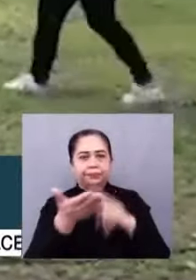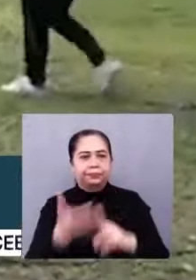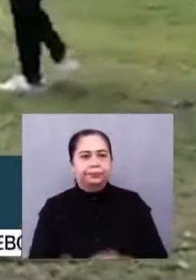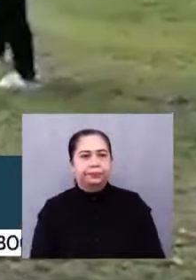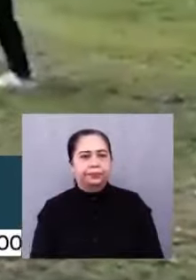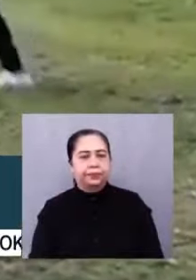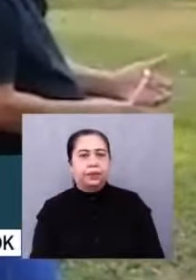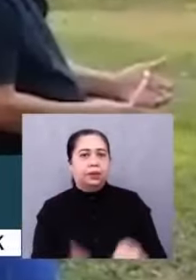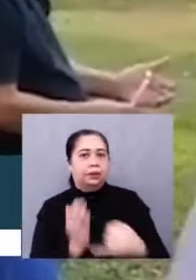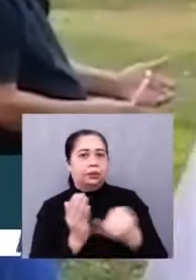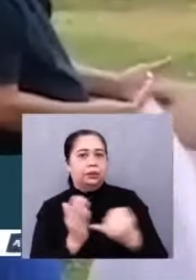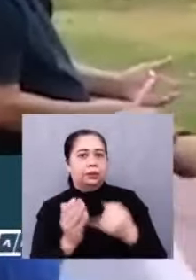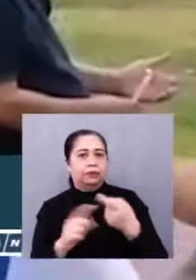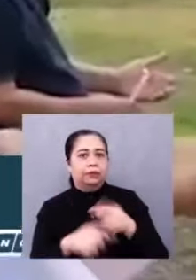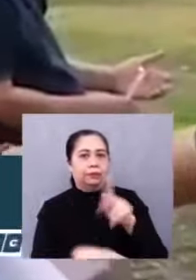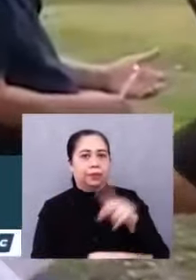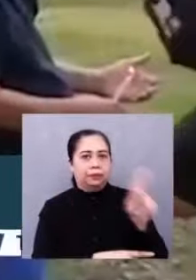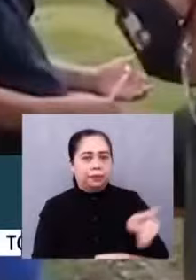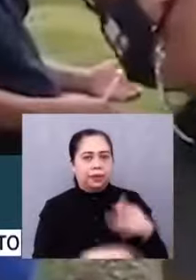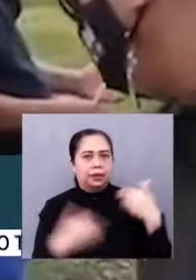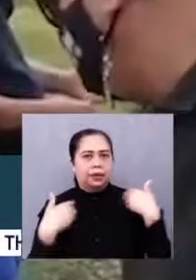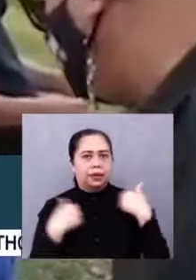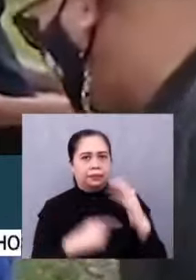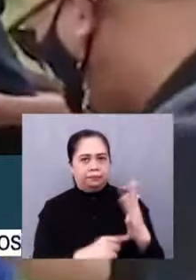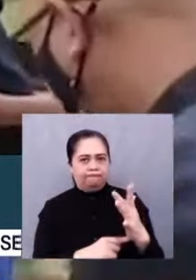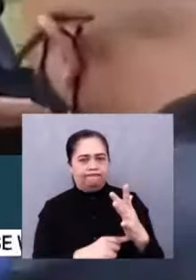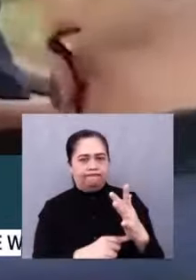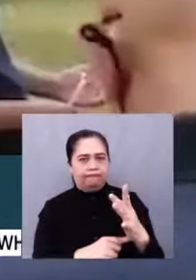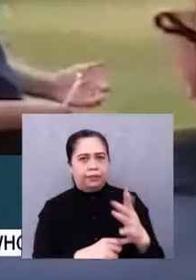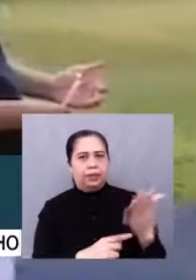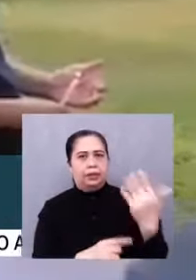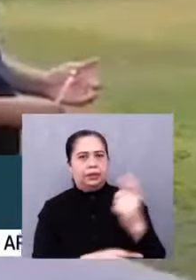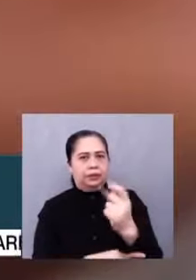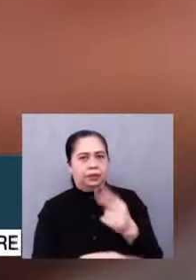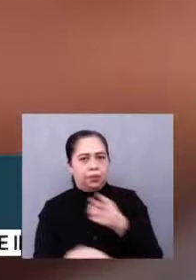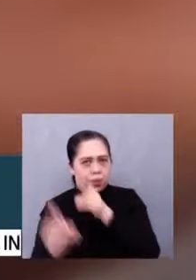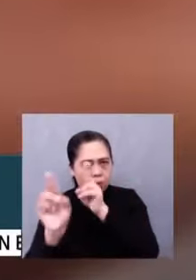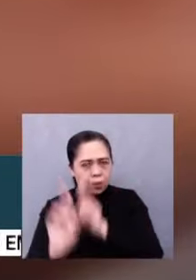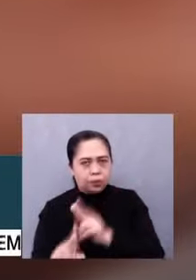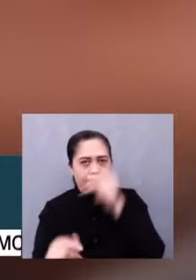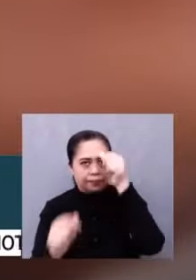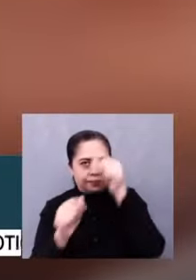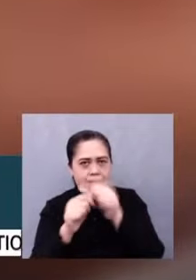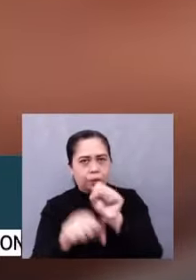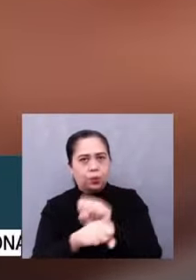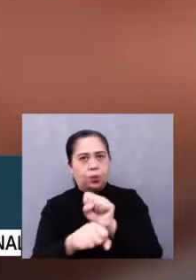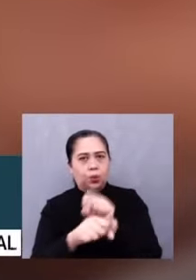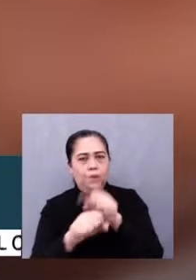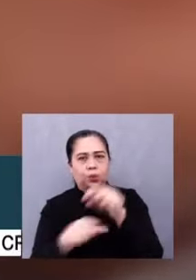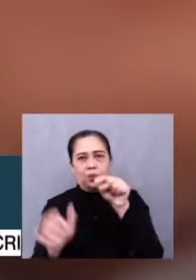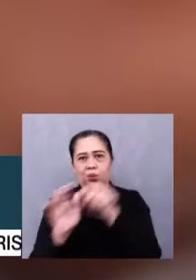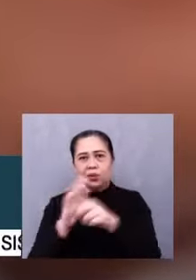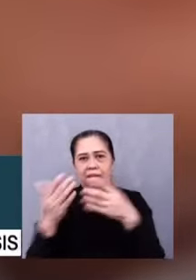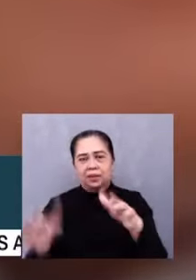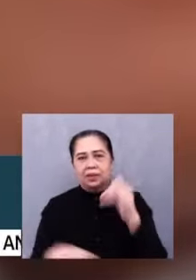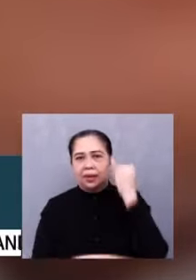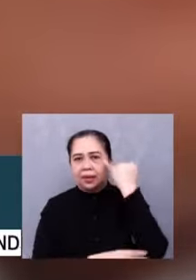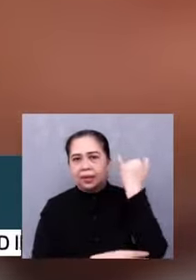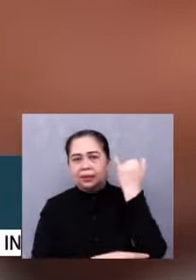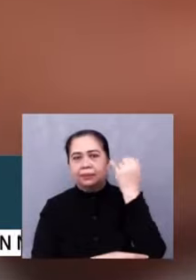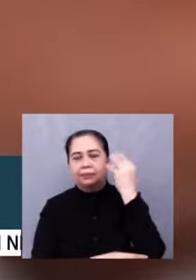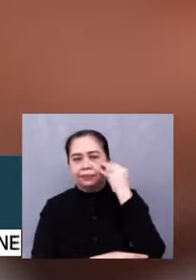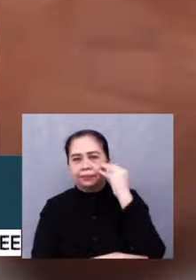Journalists from Pampanga held a candlelight vigil Thursday to honor the memory and work of slain journalist Jesus Jess